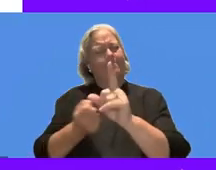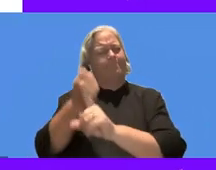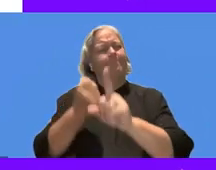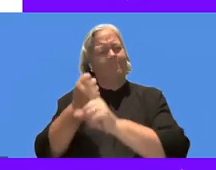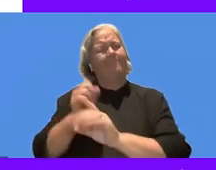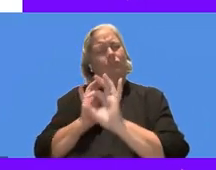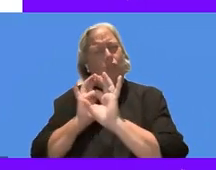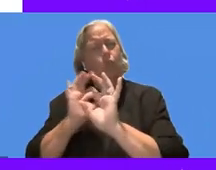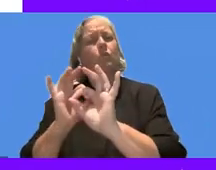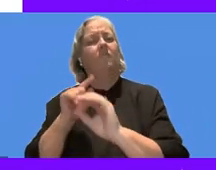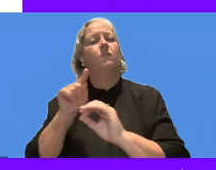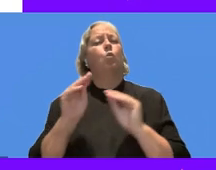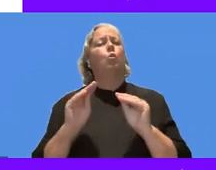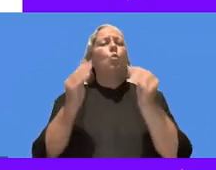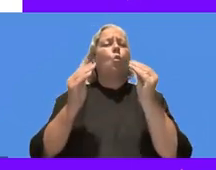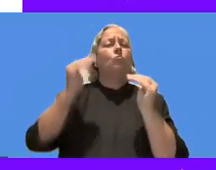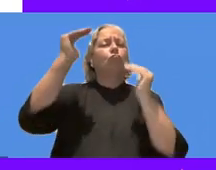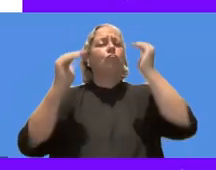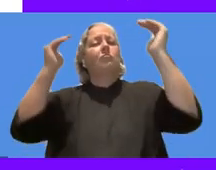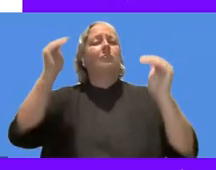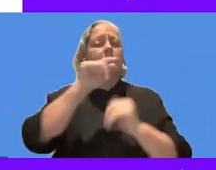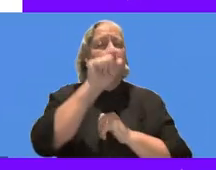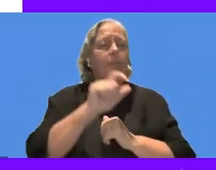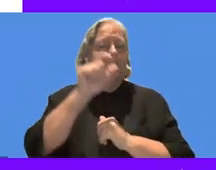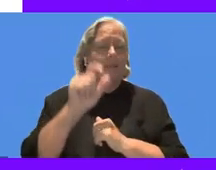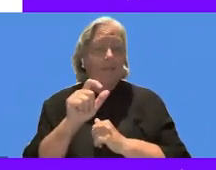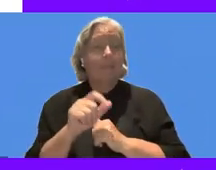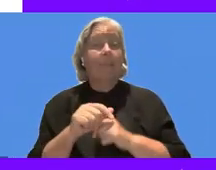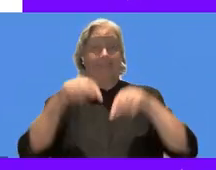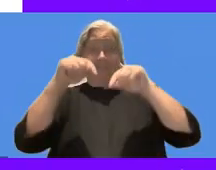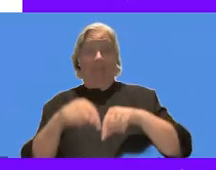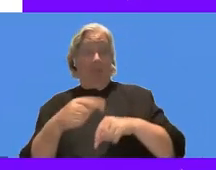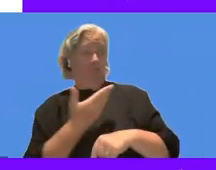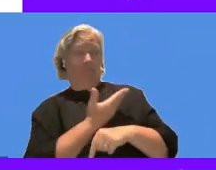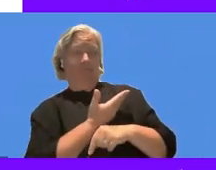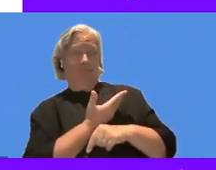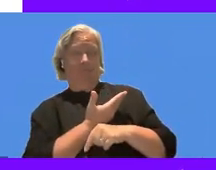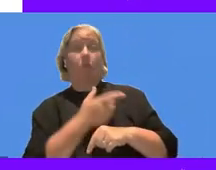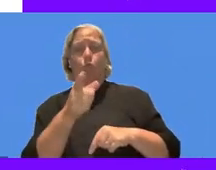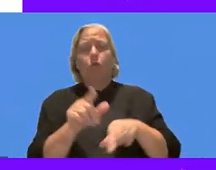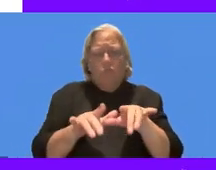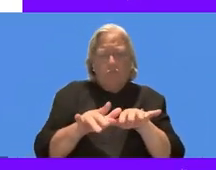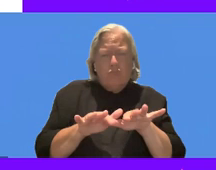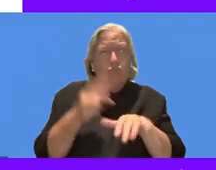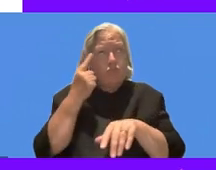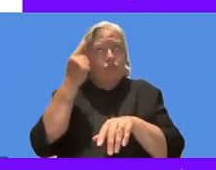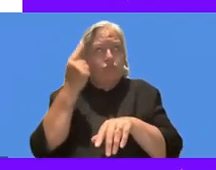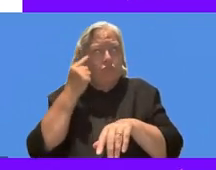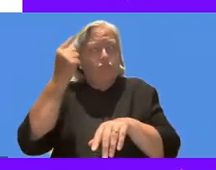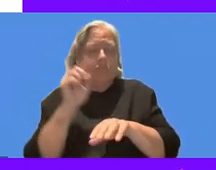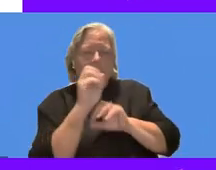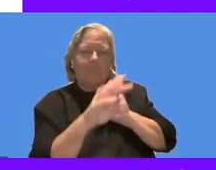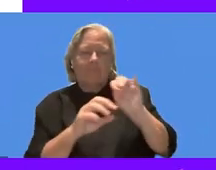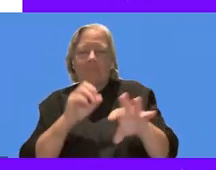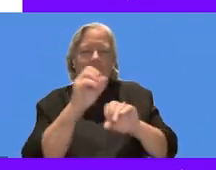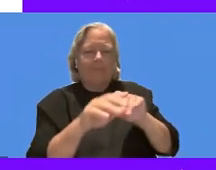going to share that Menti slide right now so you can start engaging. But on that note, over to you, Debbie, to